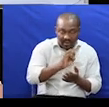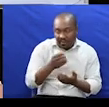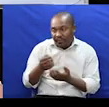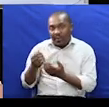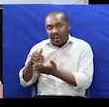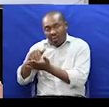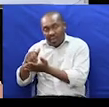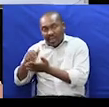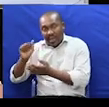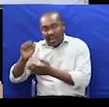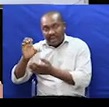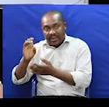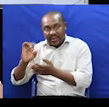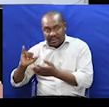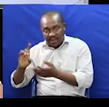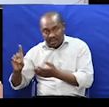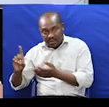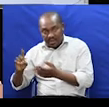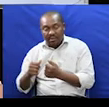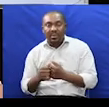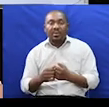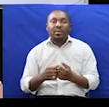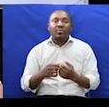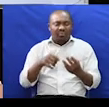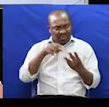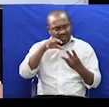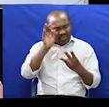are titrating weak acid